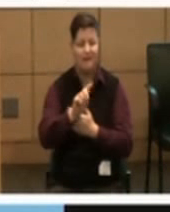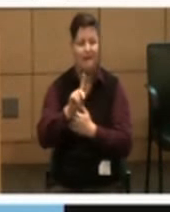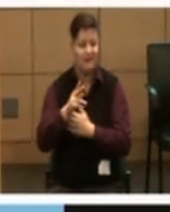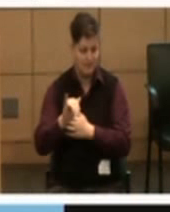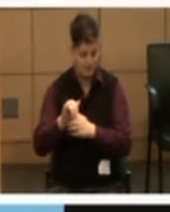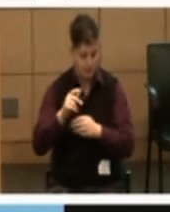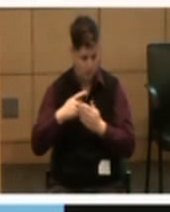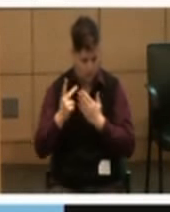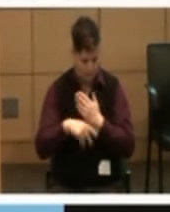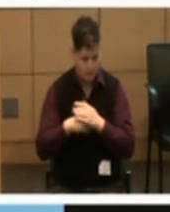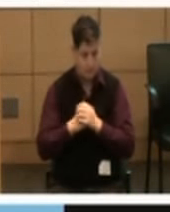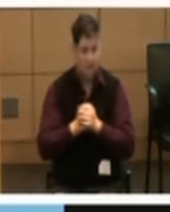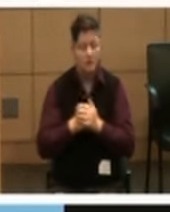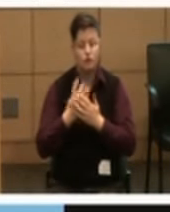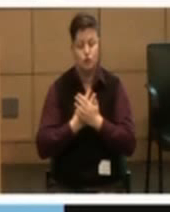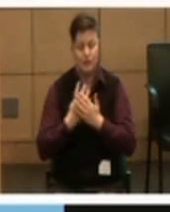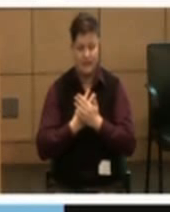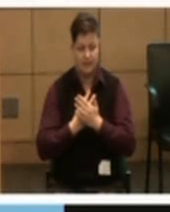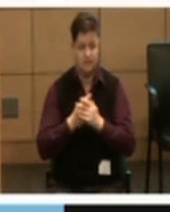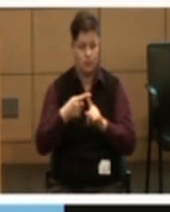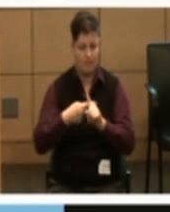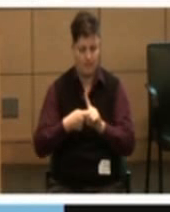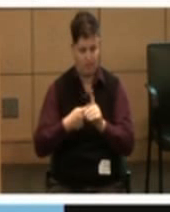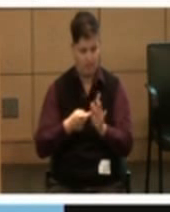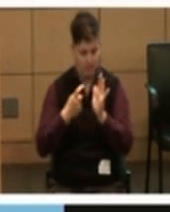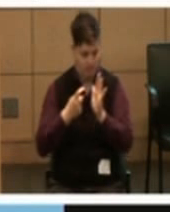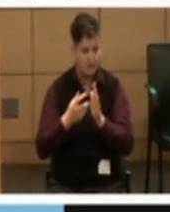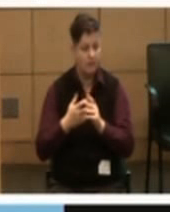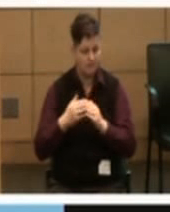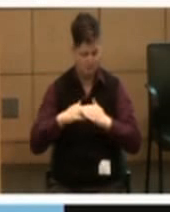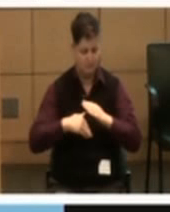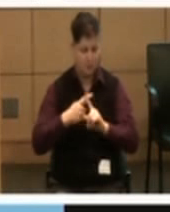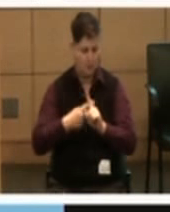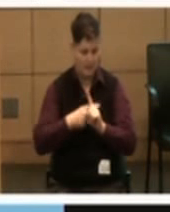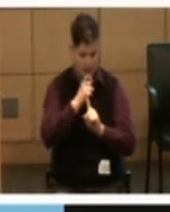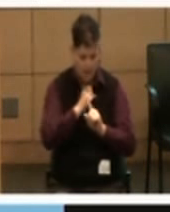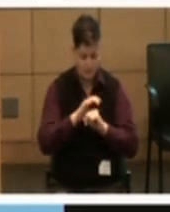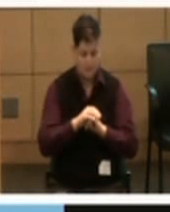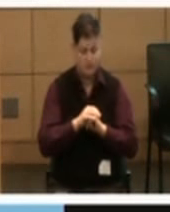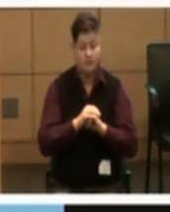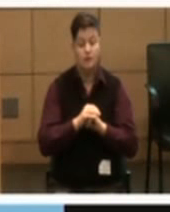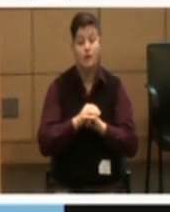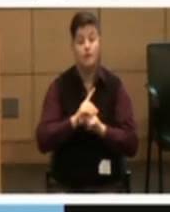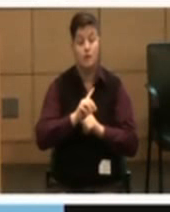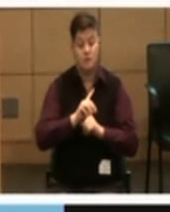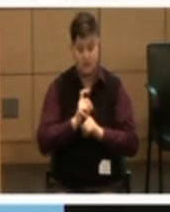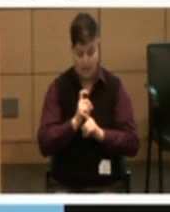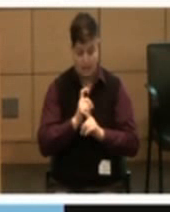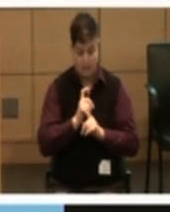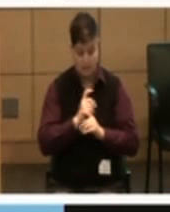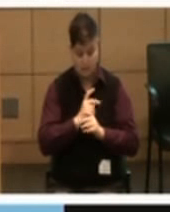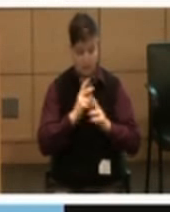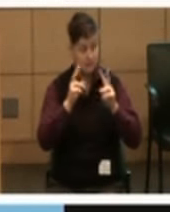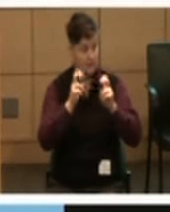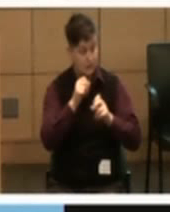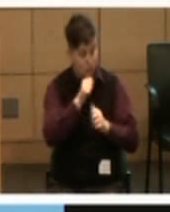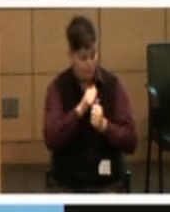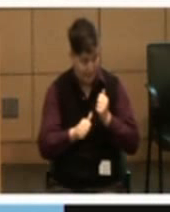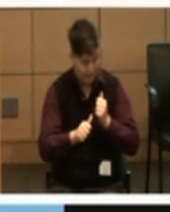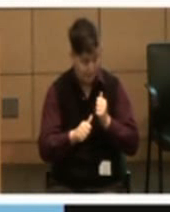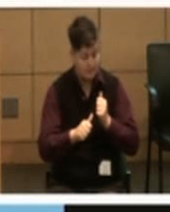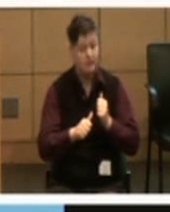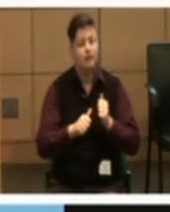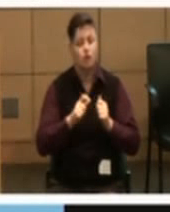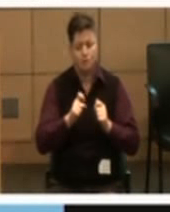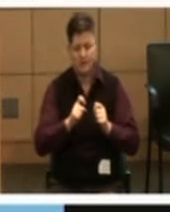by 1 month of age, complete a diagnostic evaluation for those babies who do not pass the hearing screening by 1 month